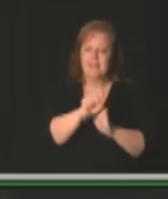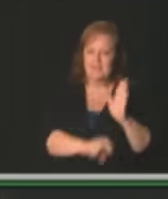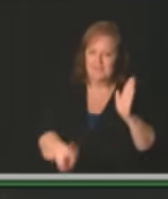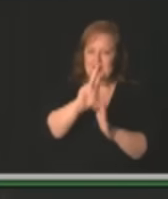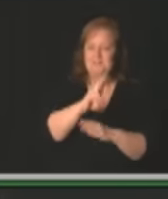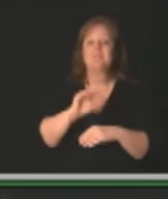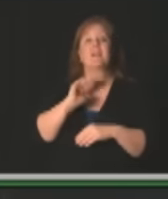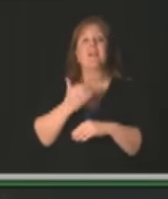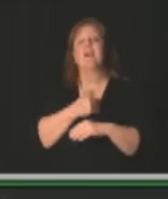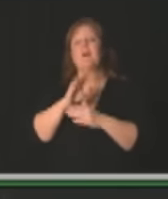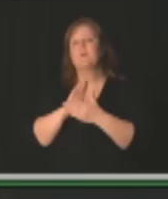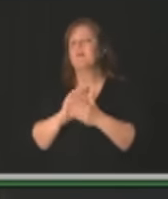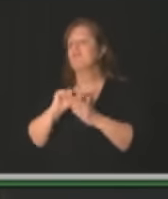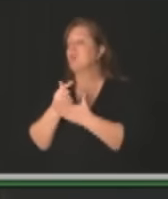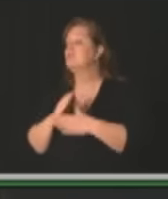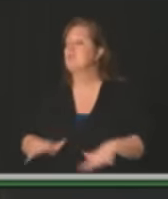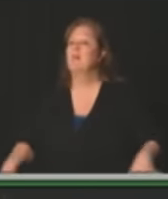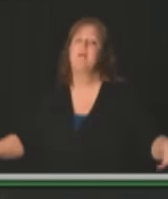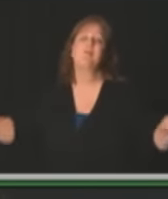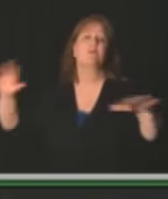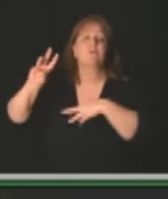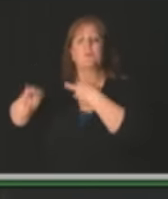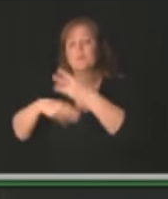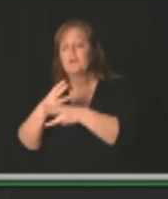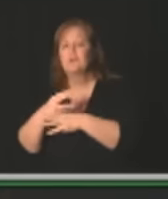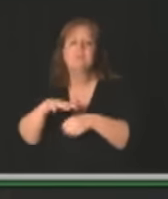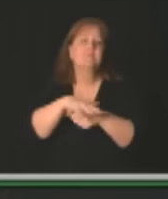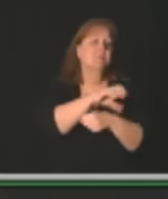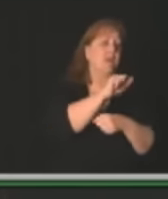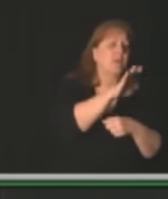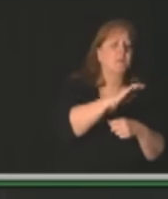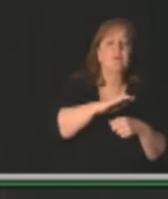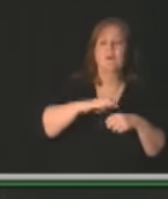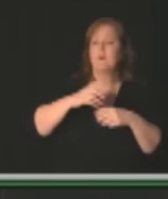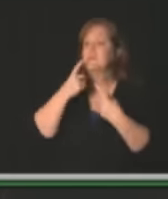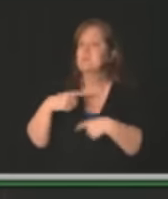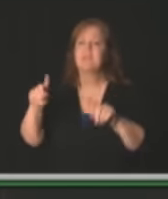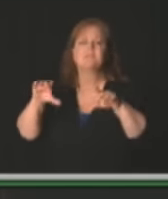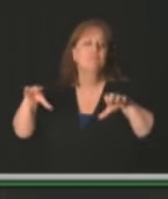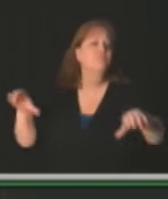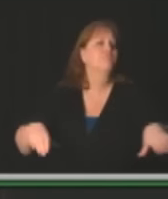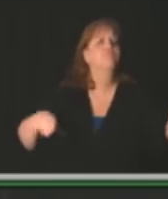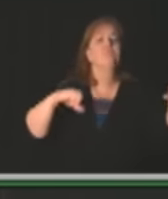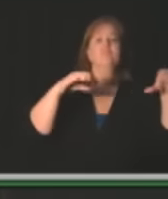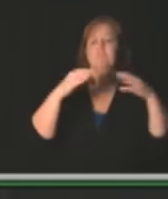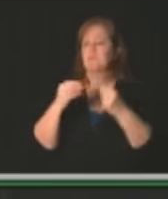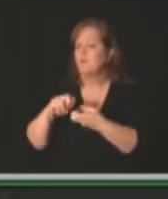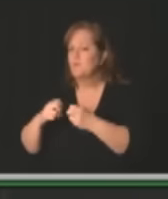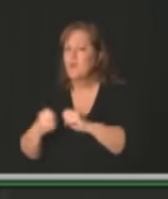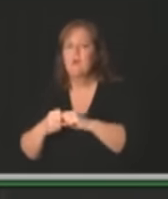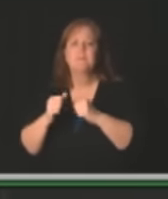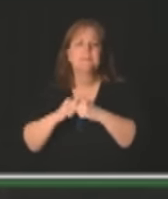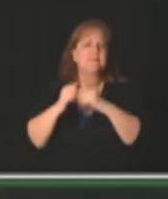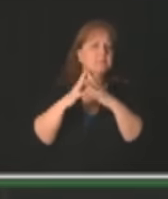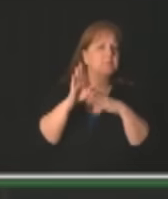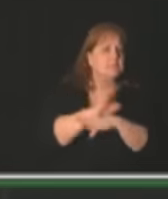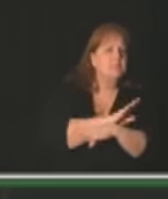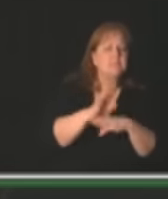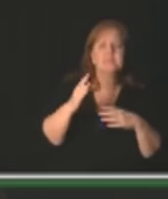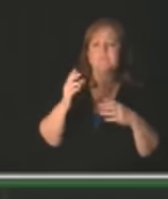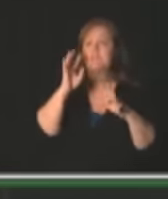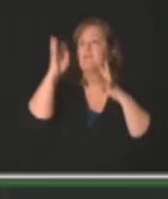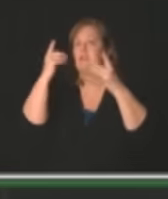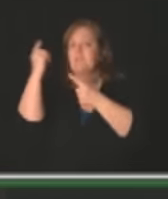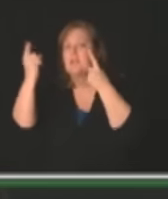around Sacramento and around the world. They are problem solvers, entrepreneurs, creative thinkers,